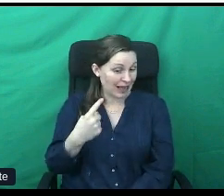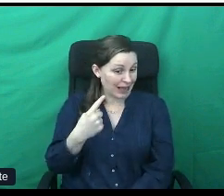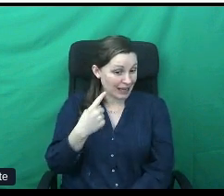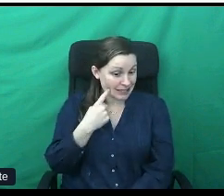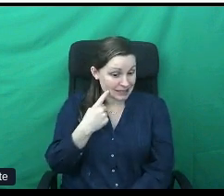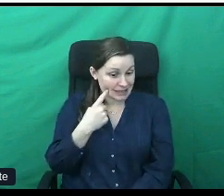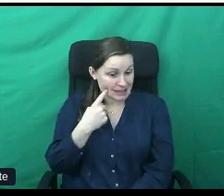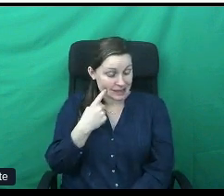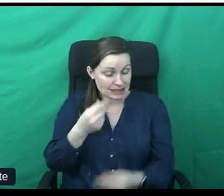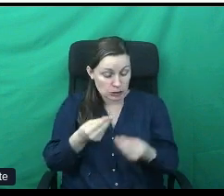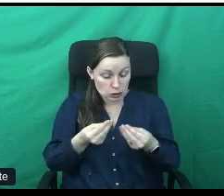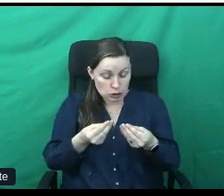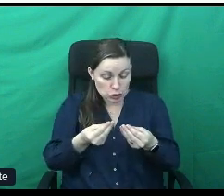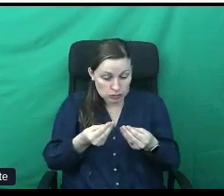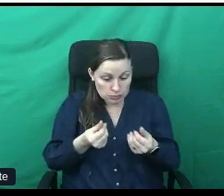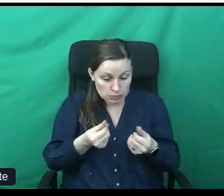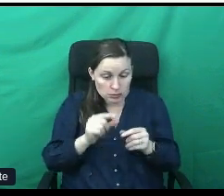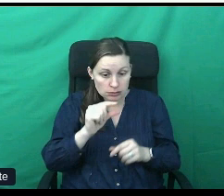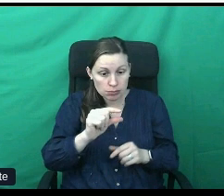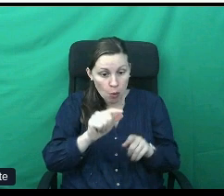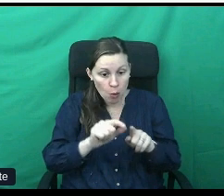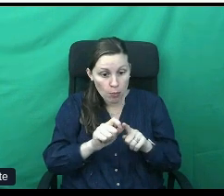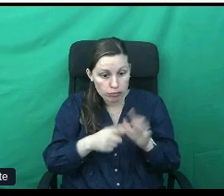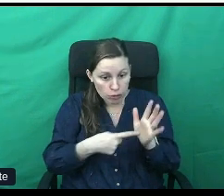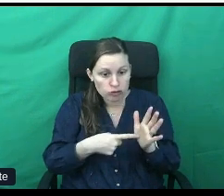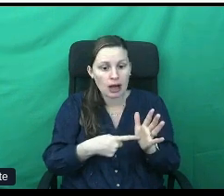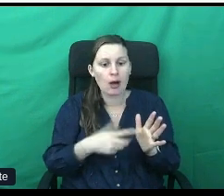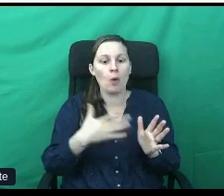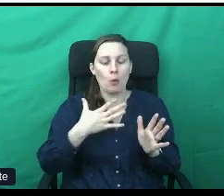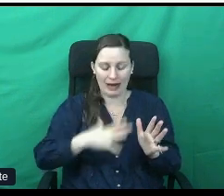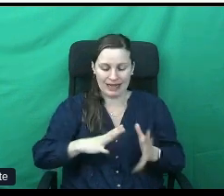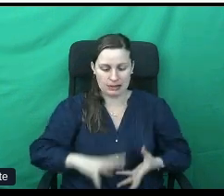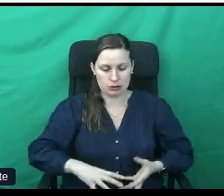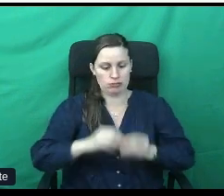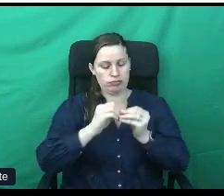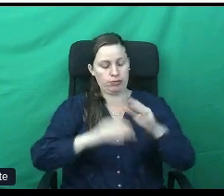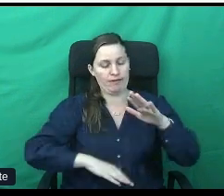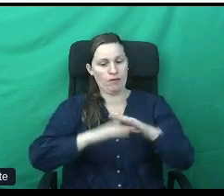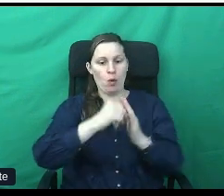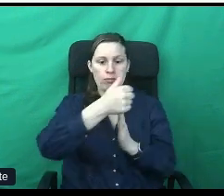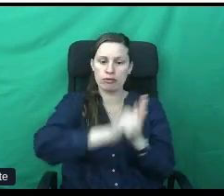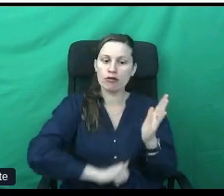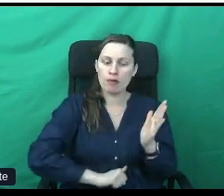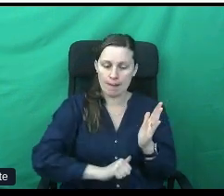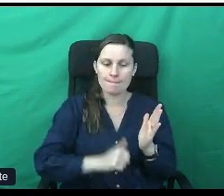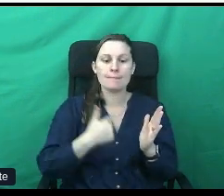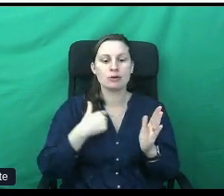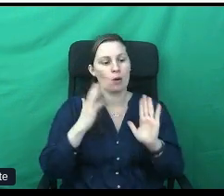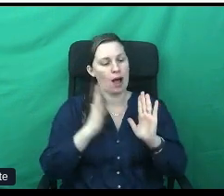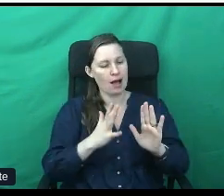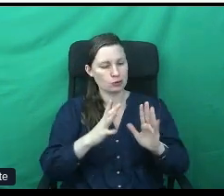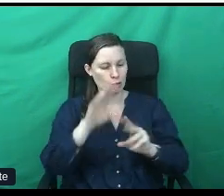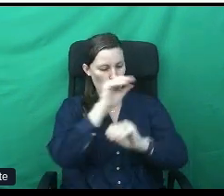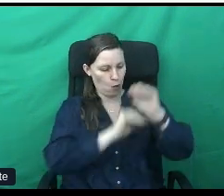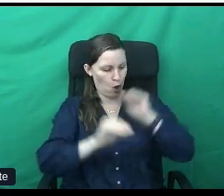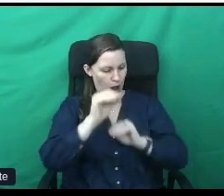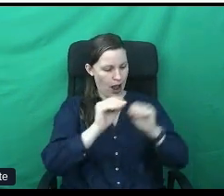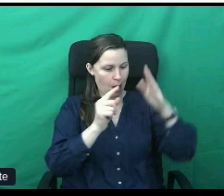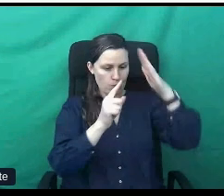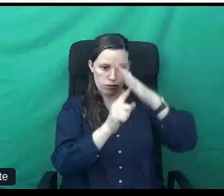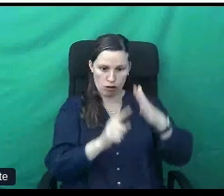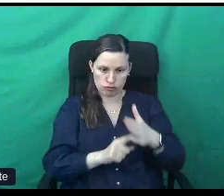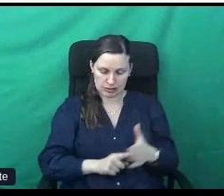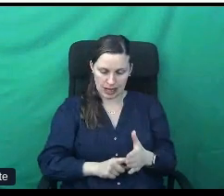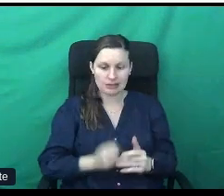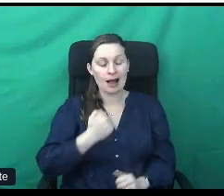small project, and it was going to be an entire program of work. So we had to prioritize. The approach